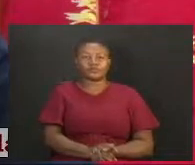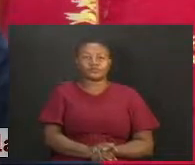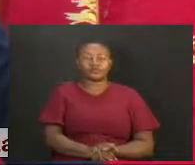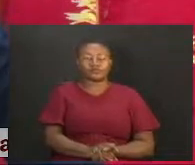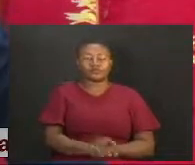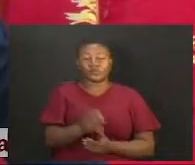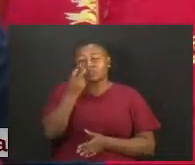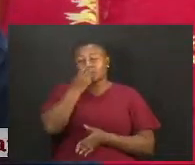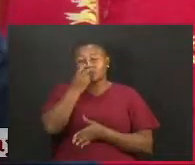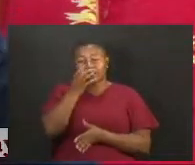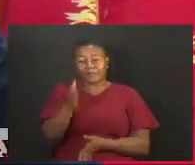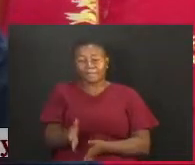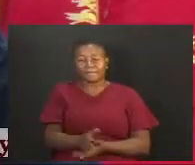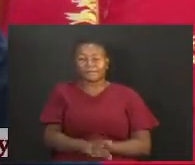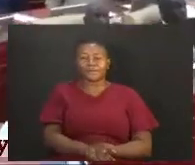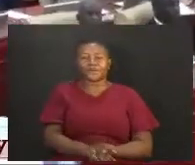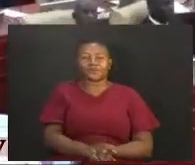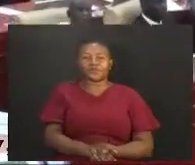Mr.